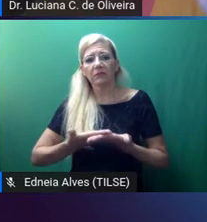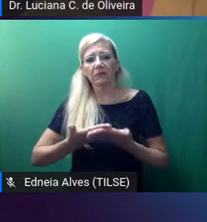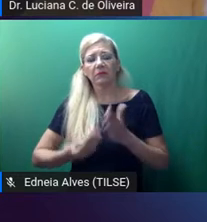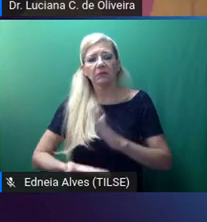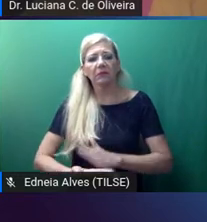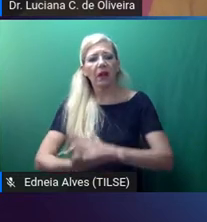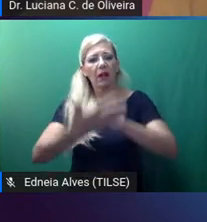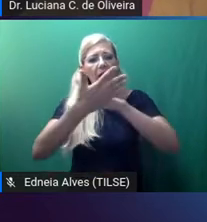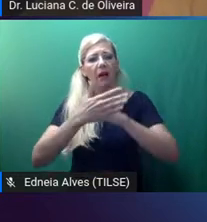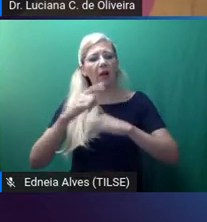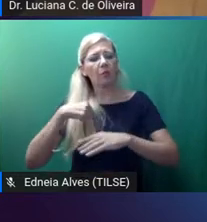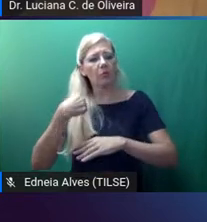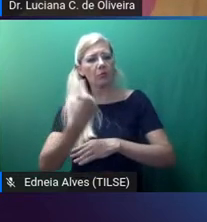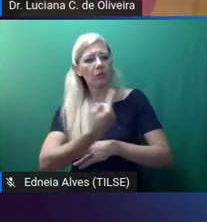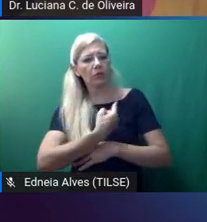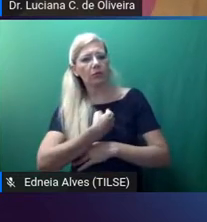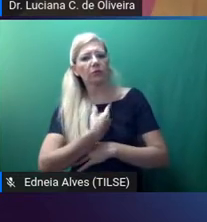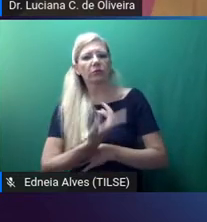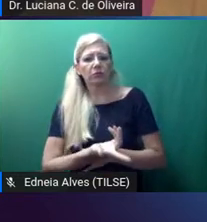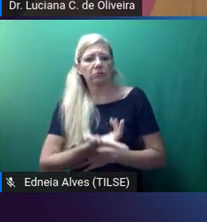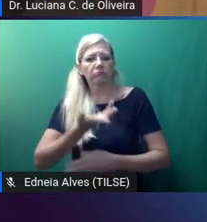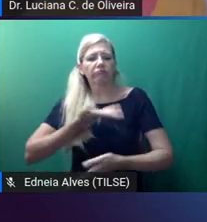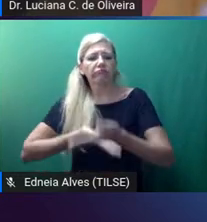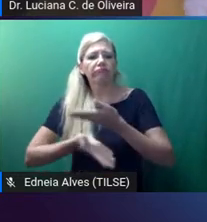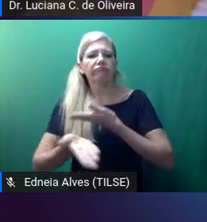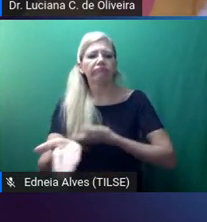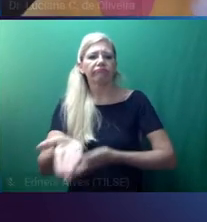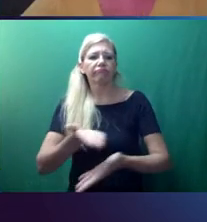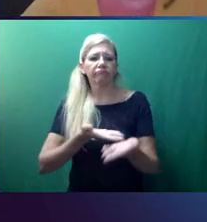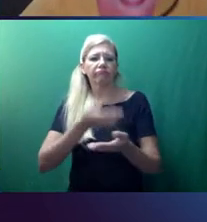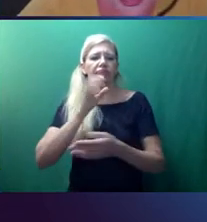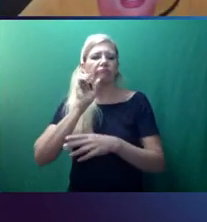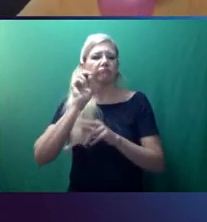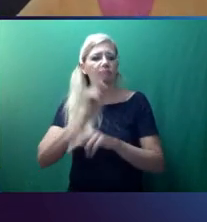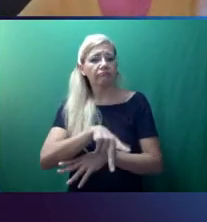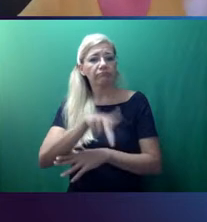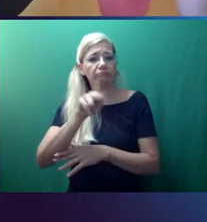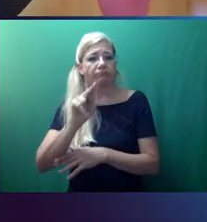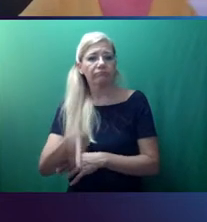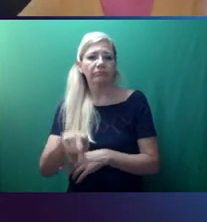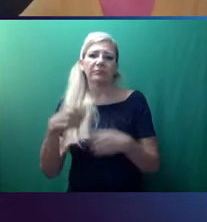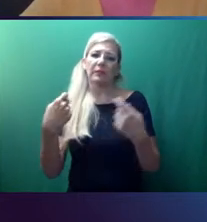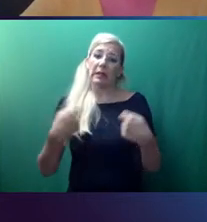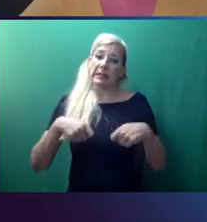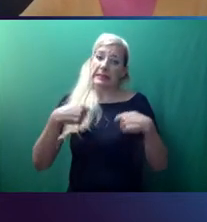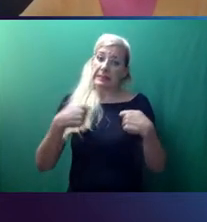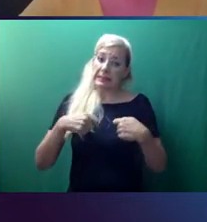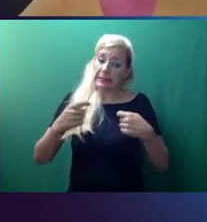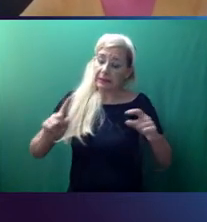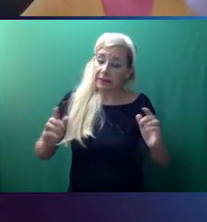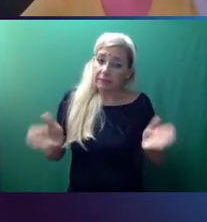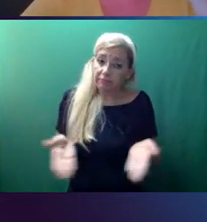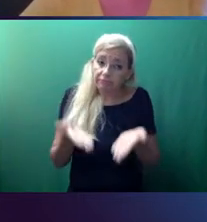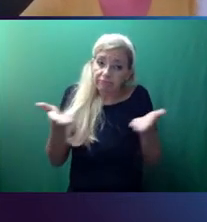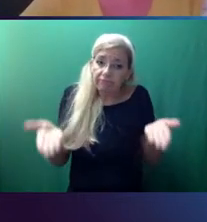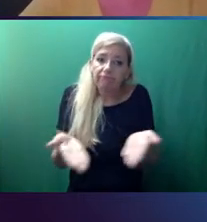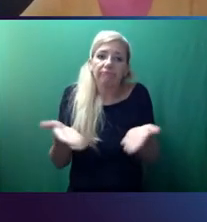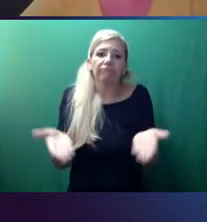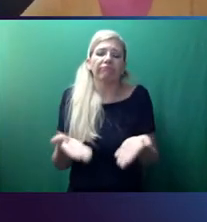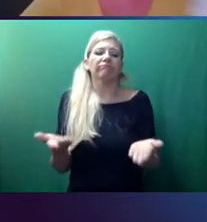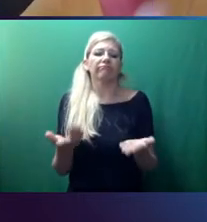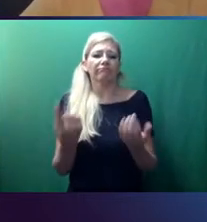develop anti-racist ESOL teachers? We need to challenge monolingual practices and